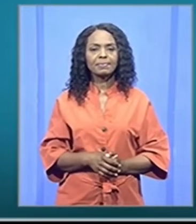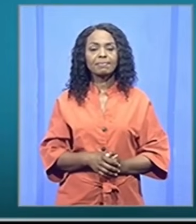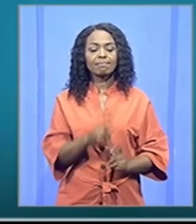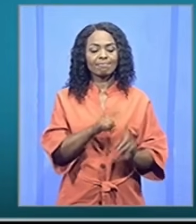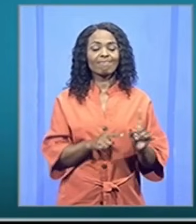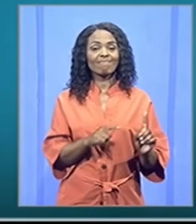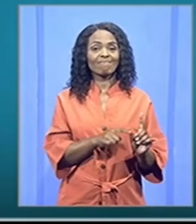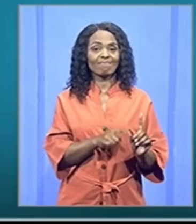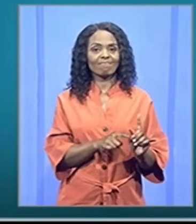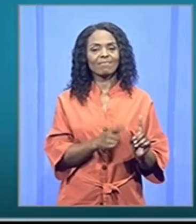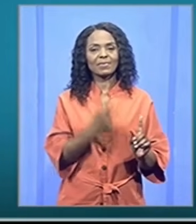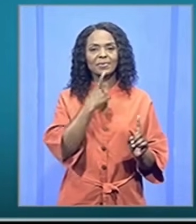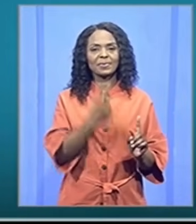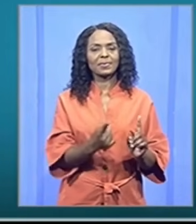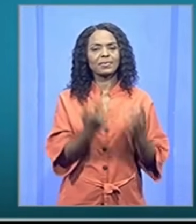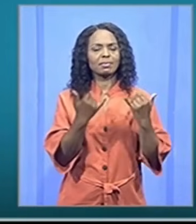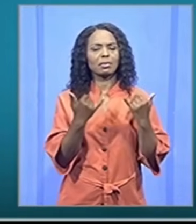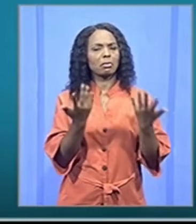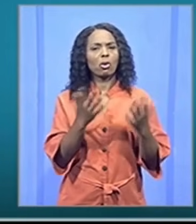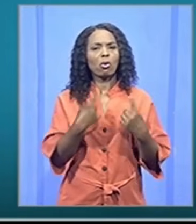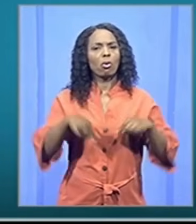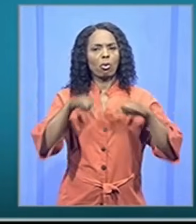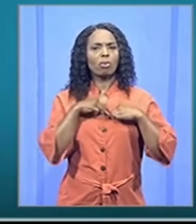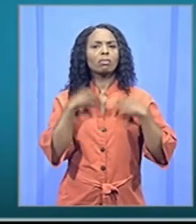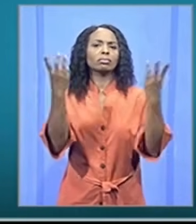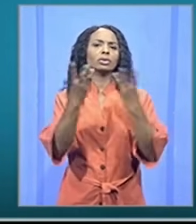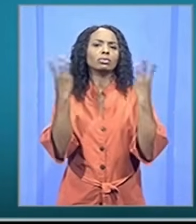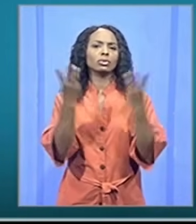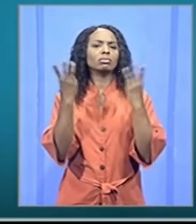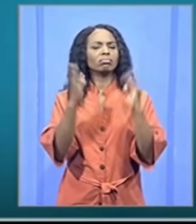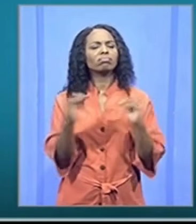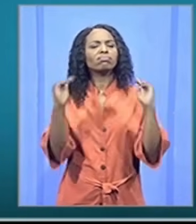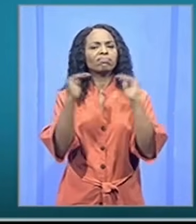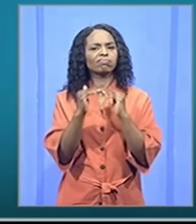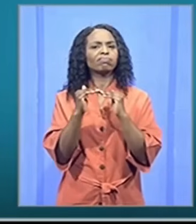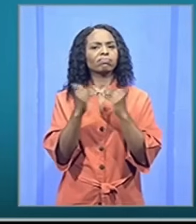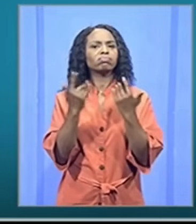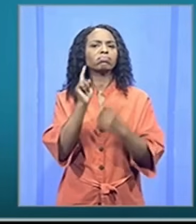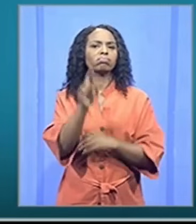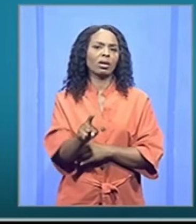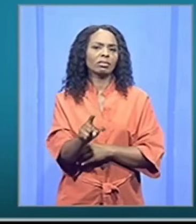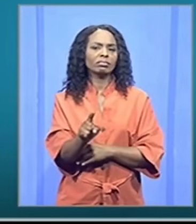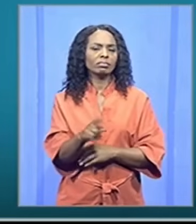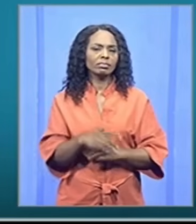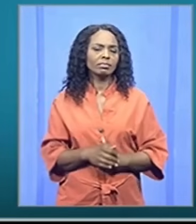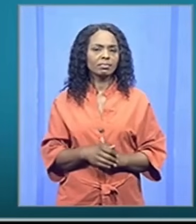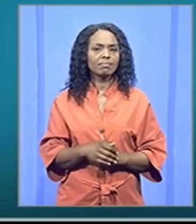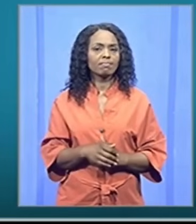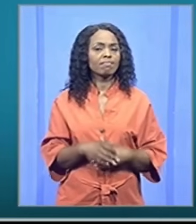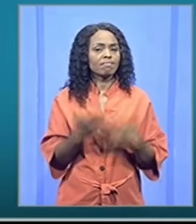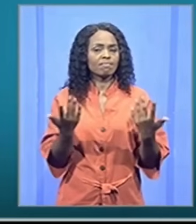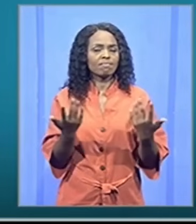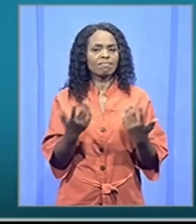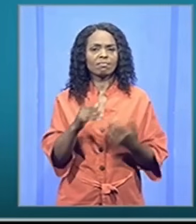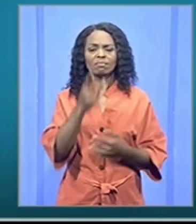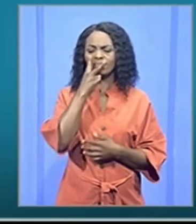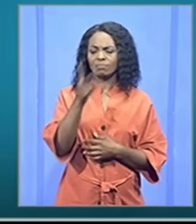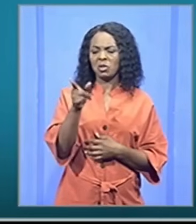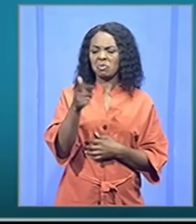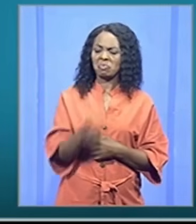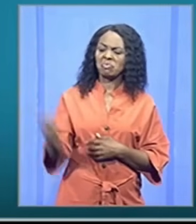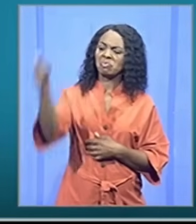Shoki Mmagapa yena a re ka moka re batho nke batho bohle ba swarwe go lekana hle ntle le go lebelela gore motho